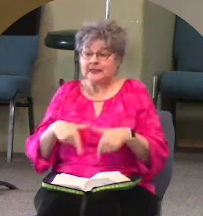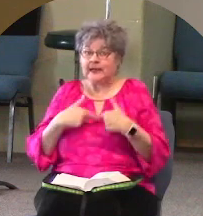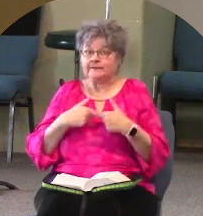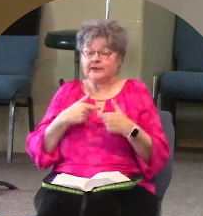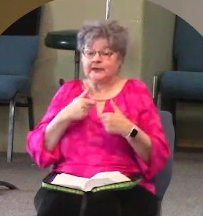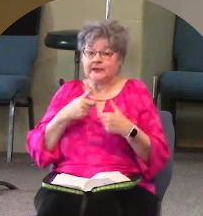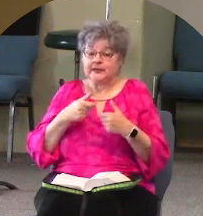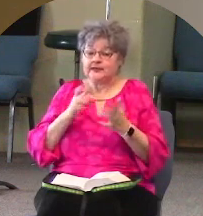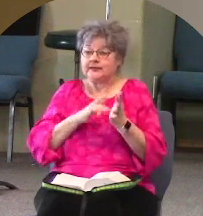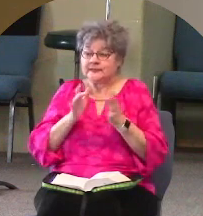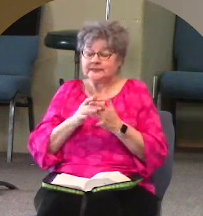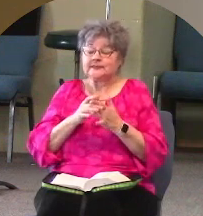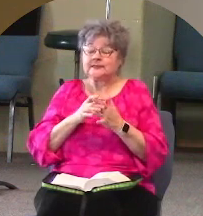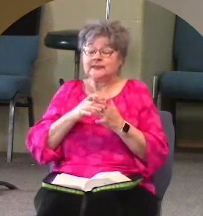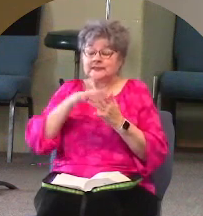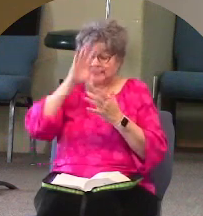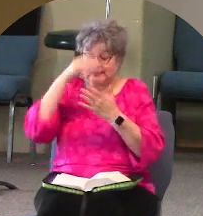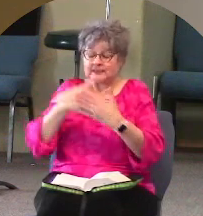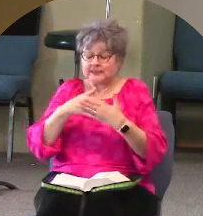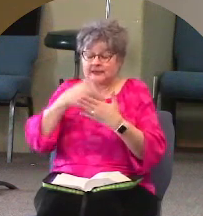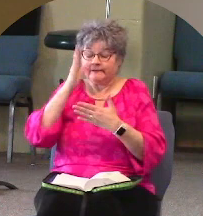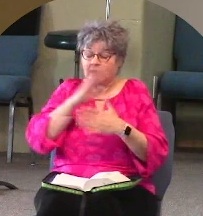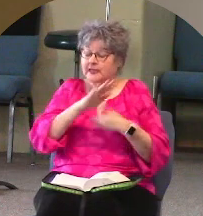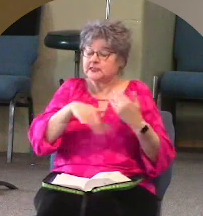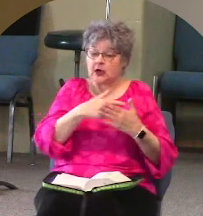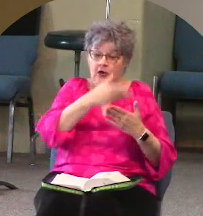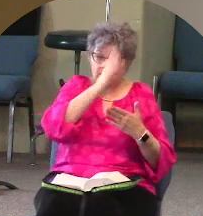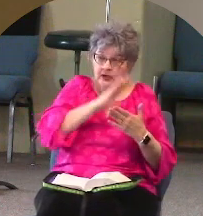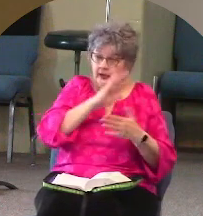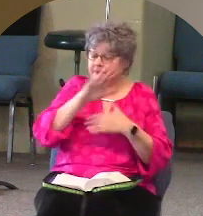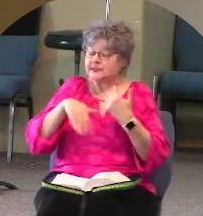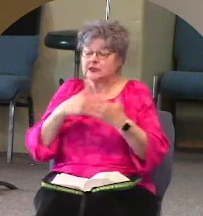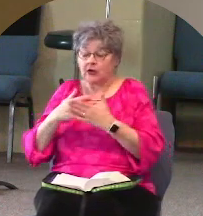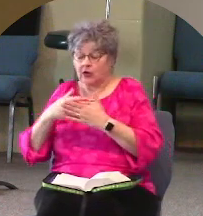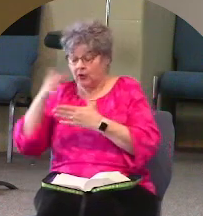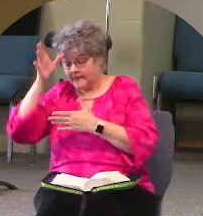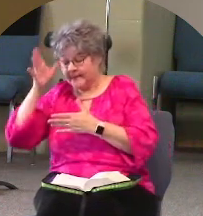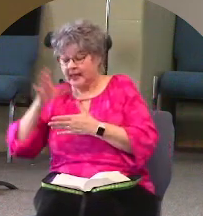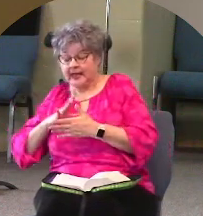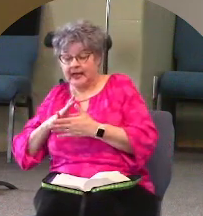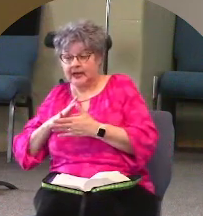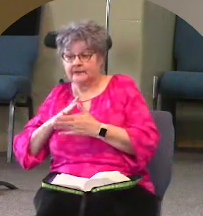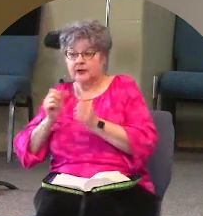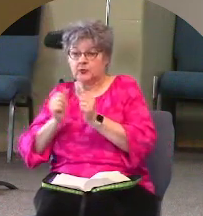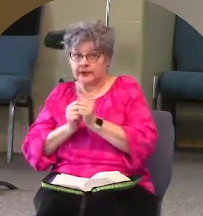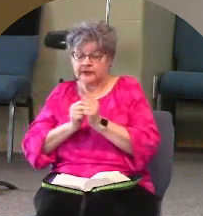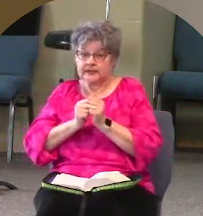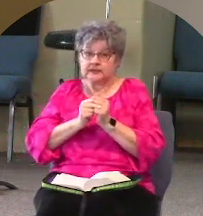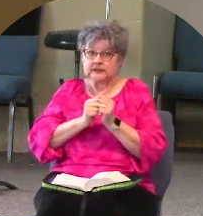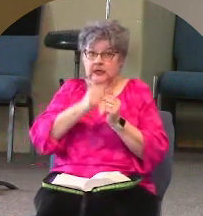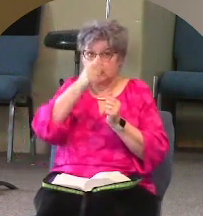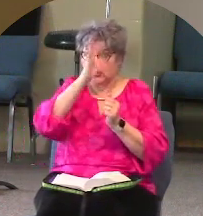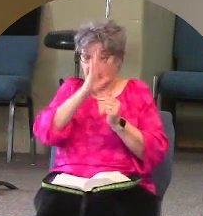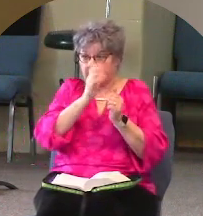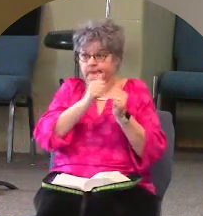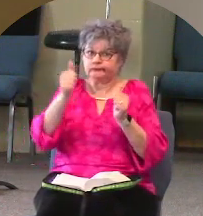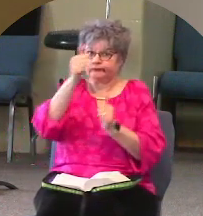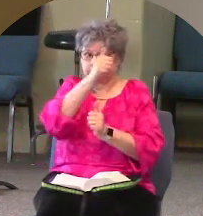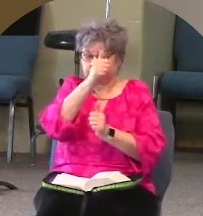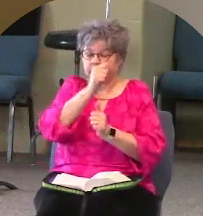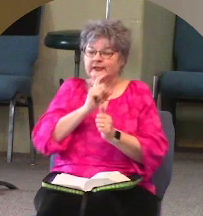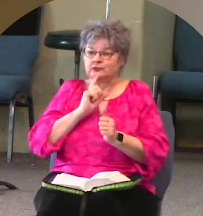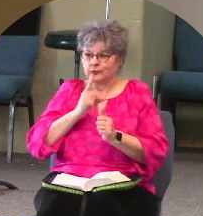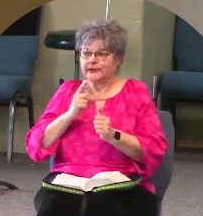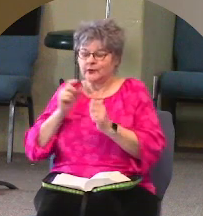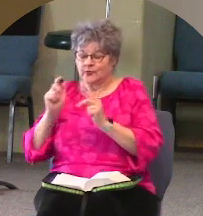God. He's all God, but he's all man. And he, with his godhood, his real